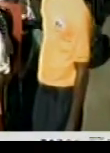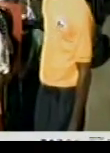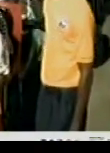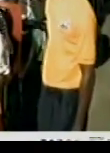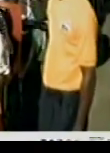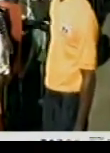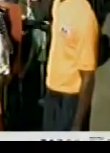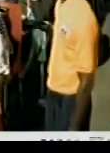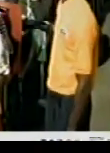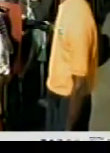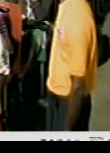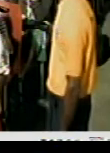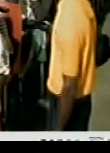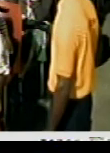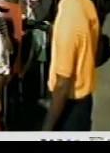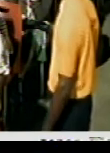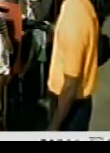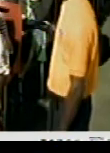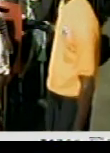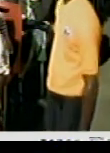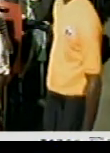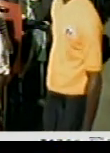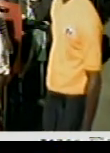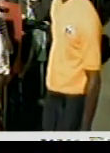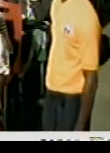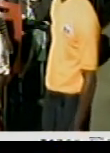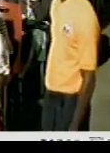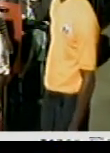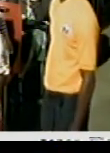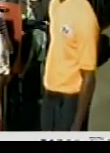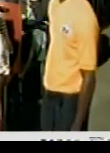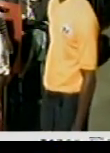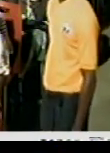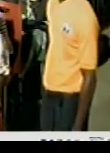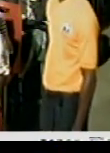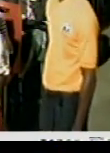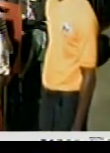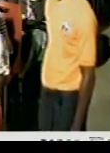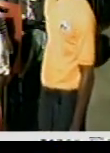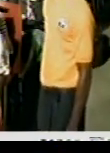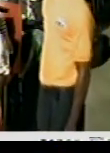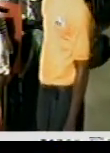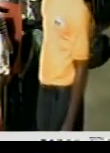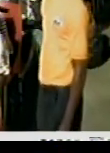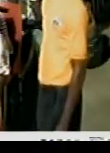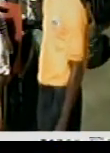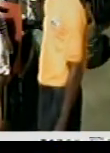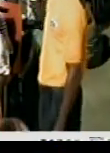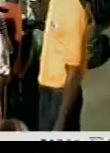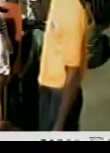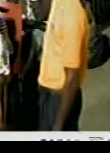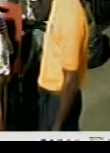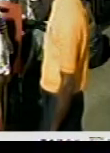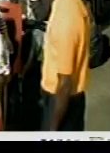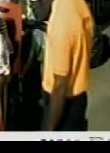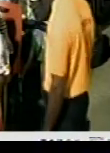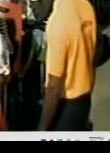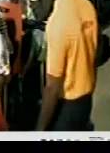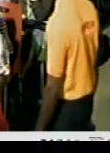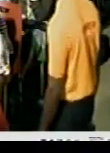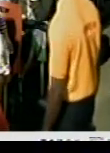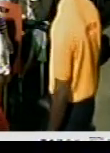Now, before we hand over to the state overseer, this is another testimony coming in all the way